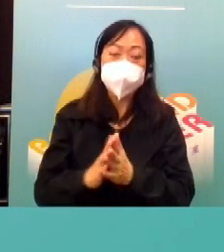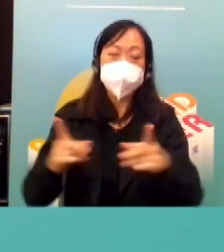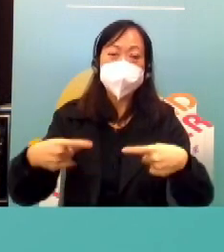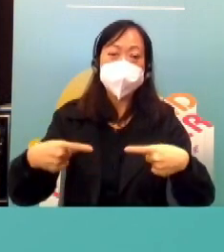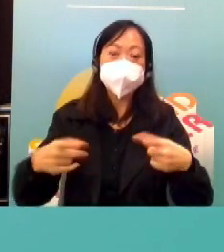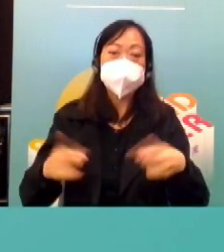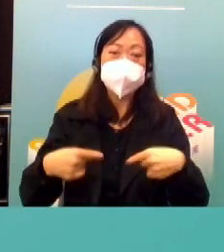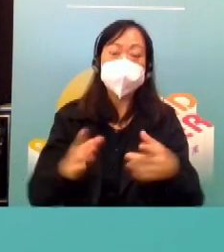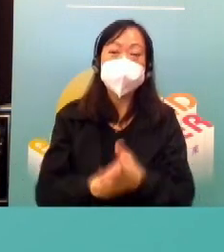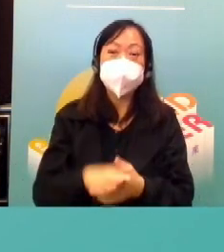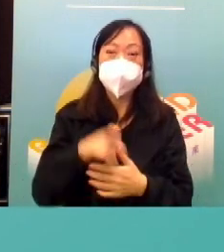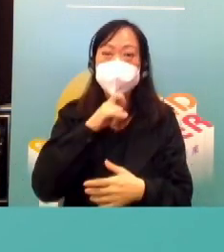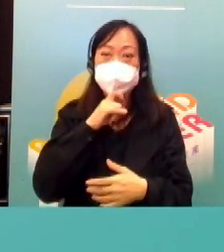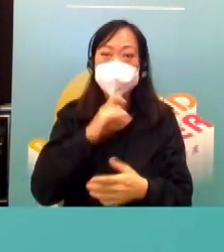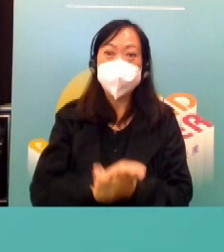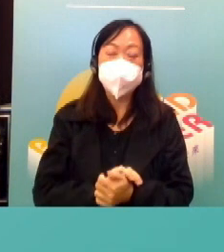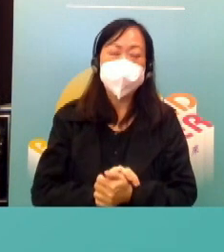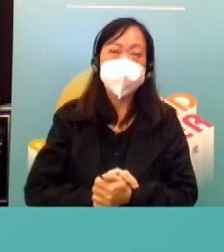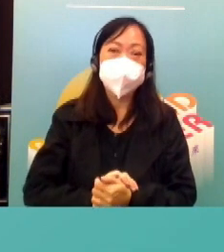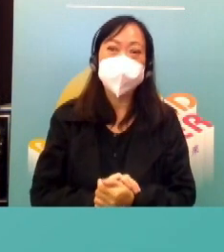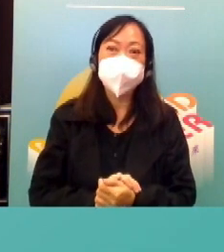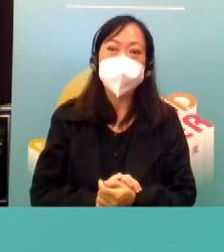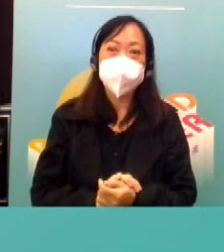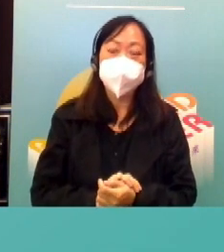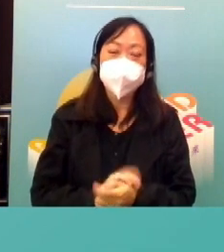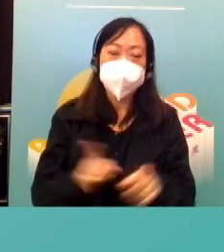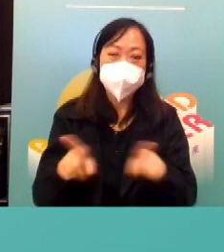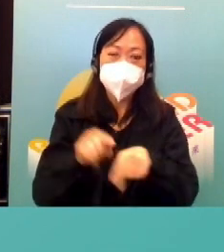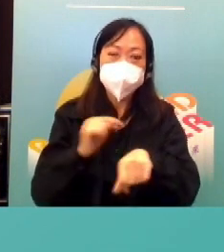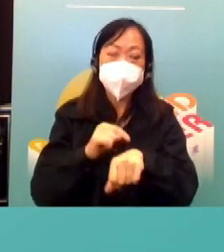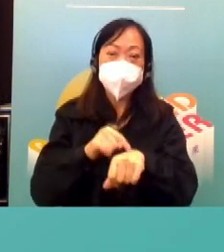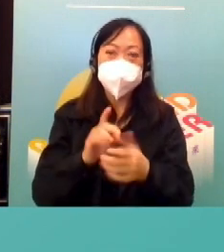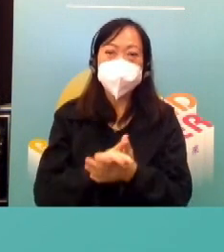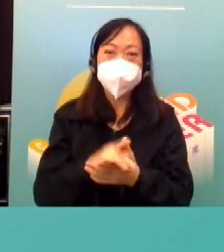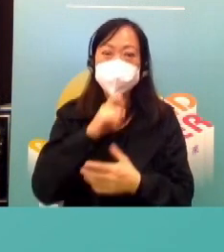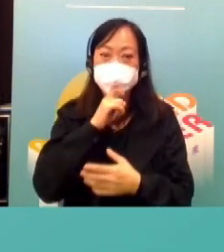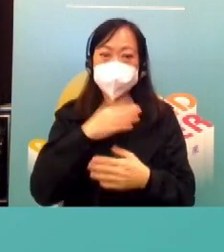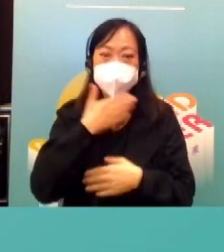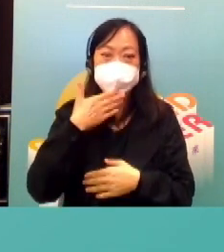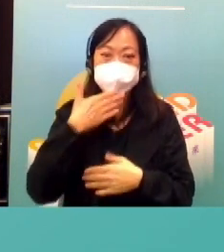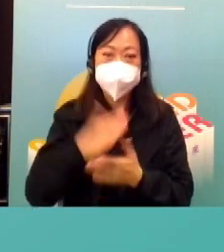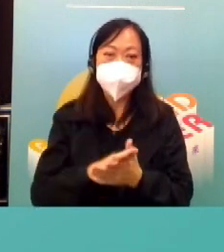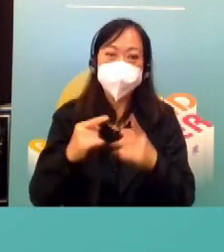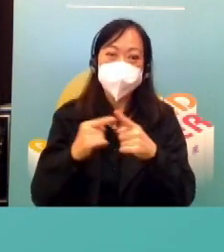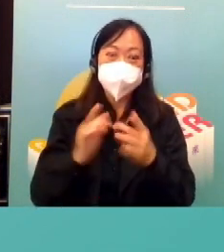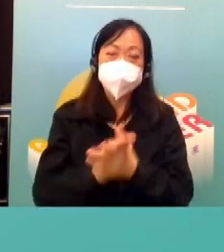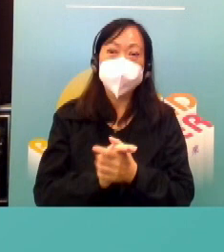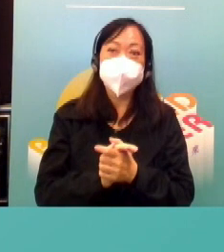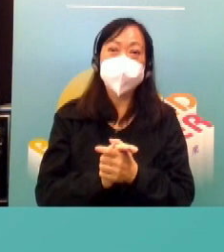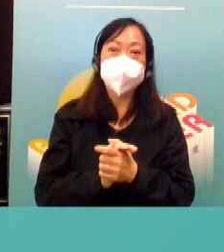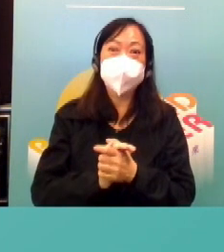young people's idol also spoke for the system. Also, and can you try this one? Another